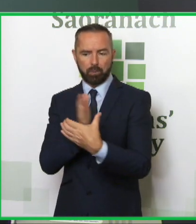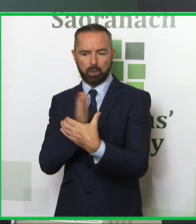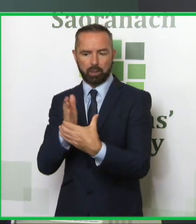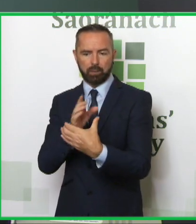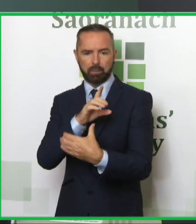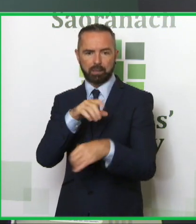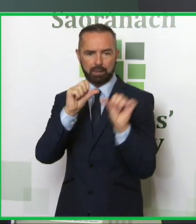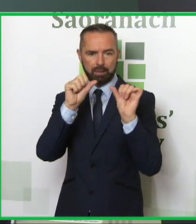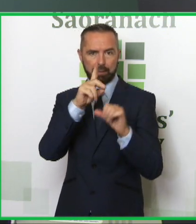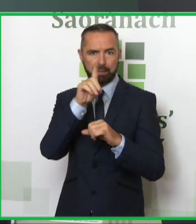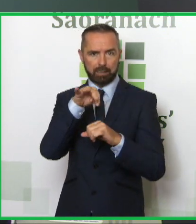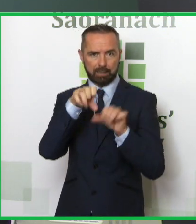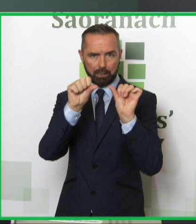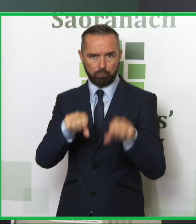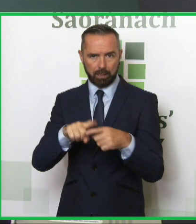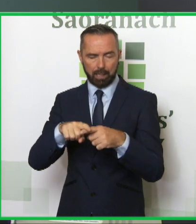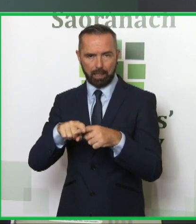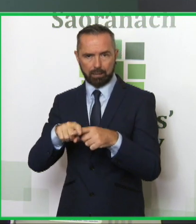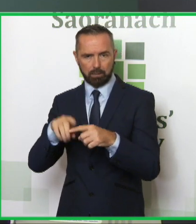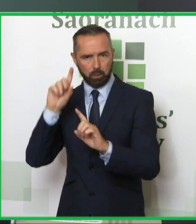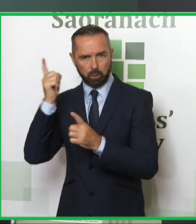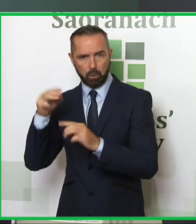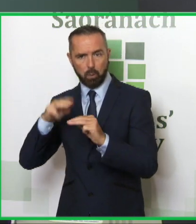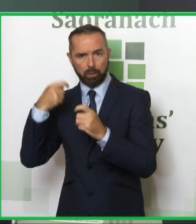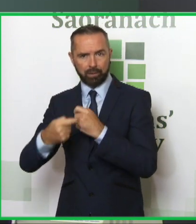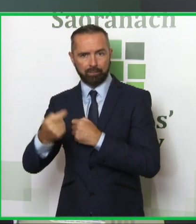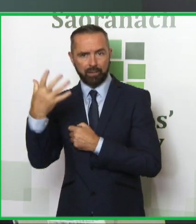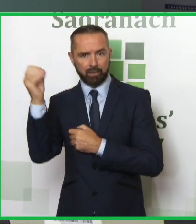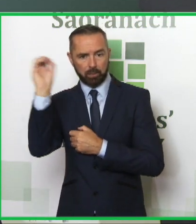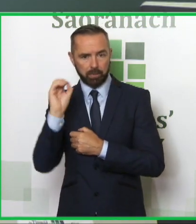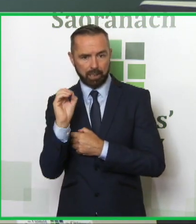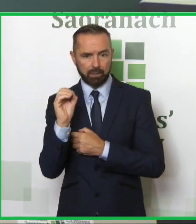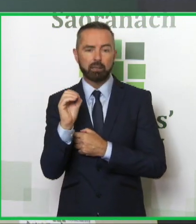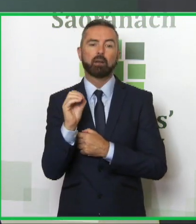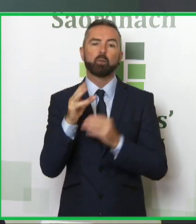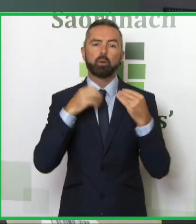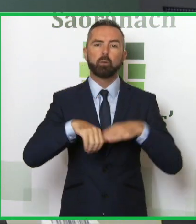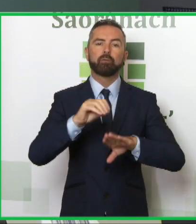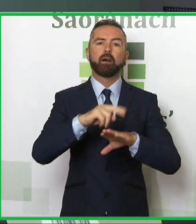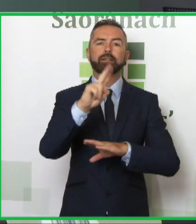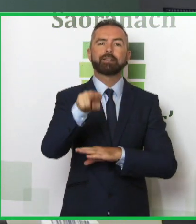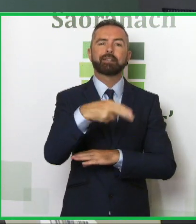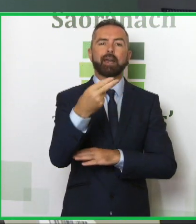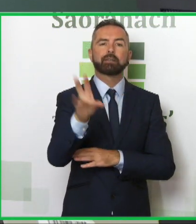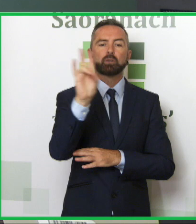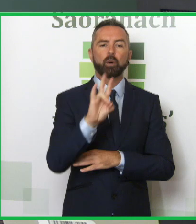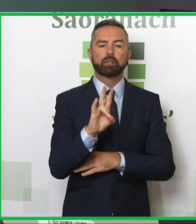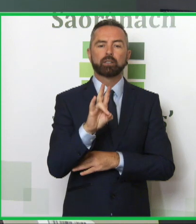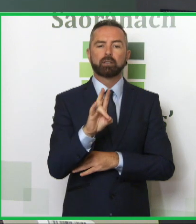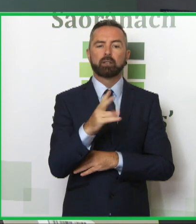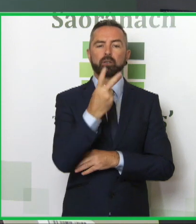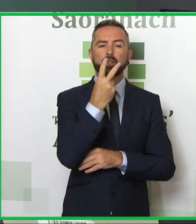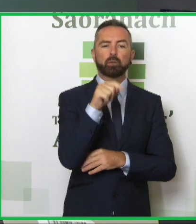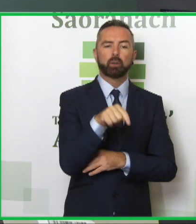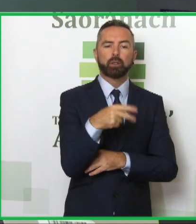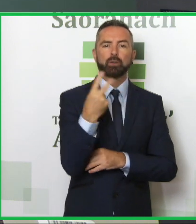disagree and don't know combined are more than 50%, you move on to the next question, which is